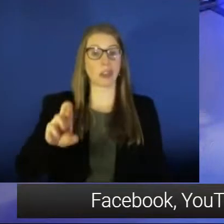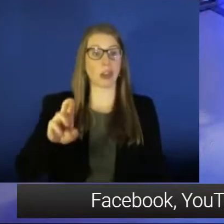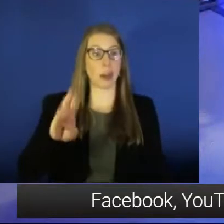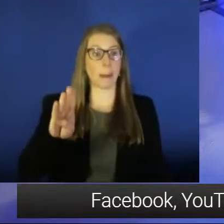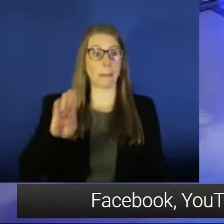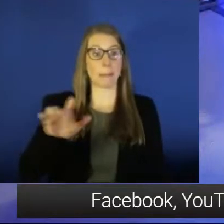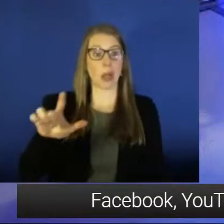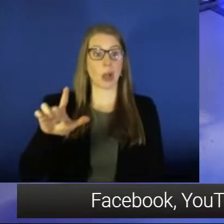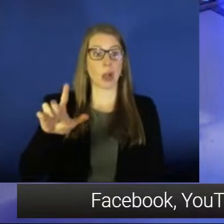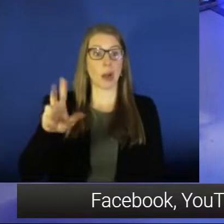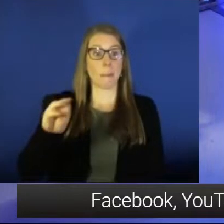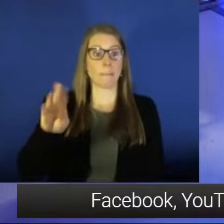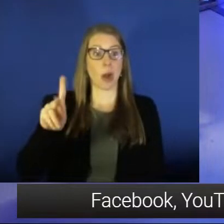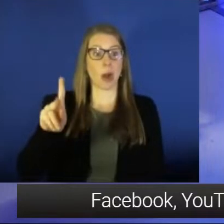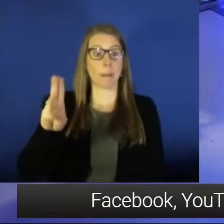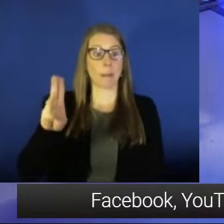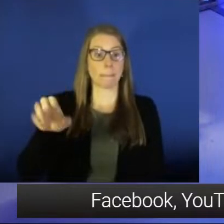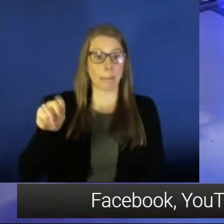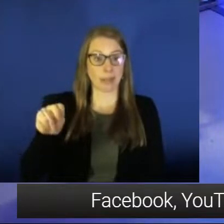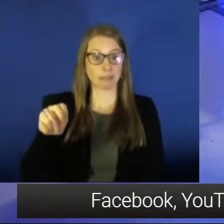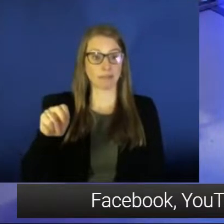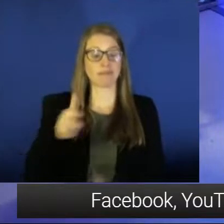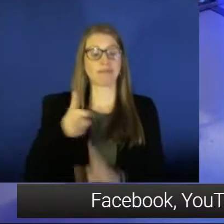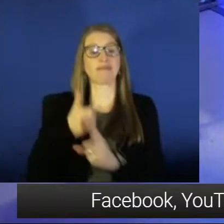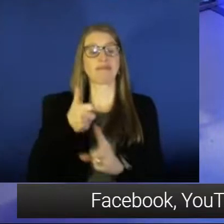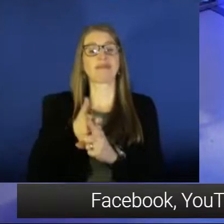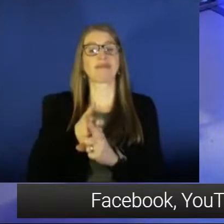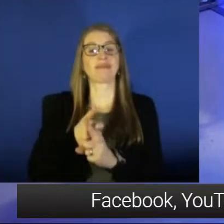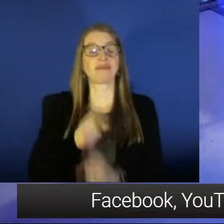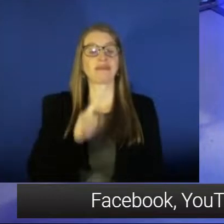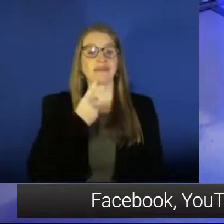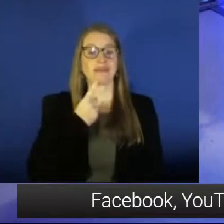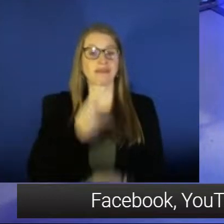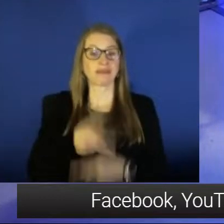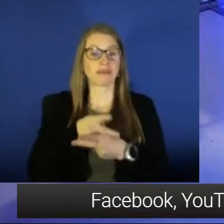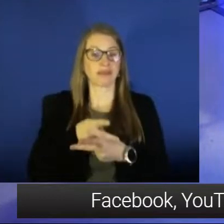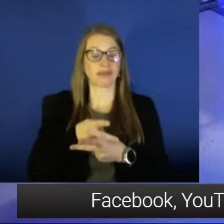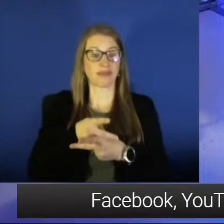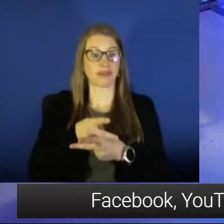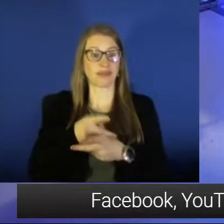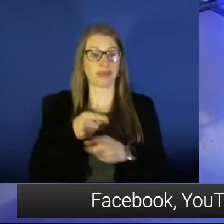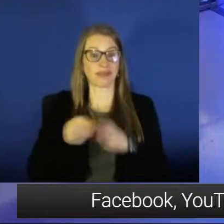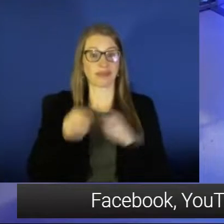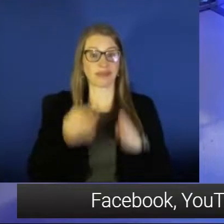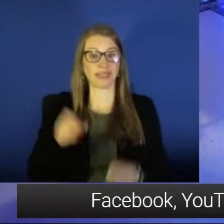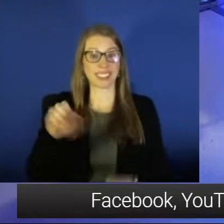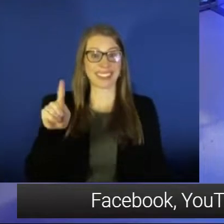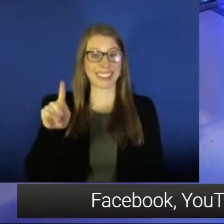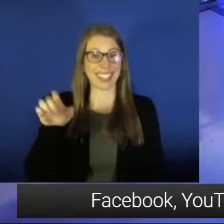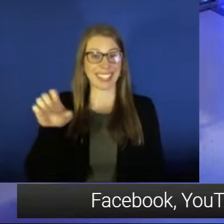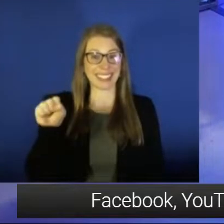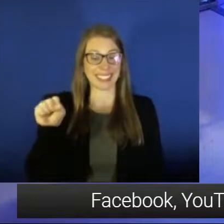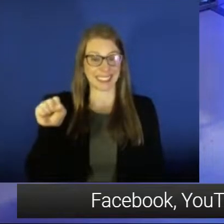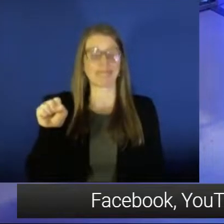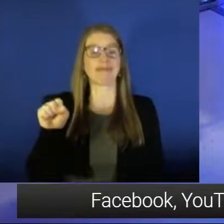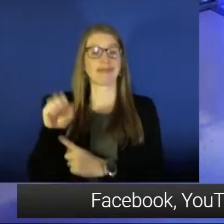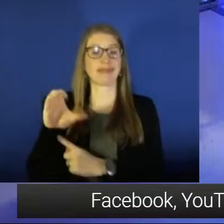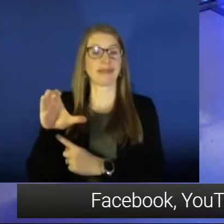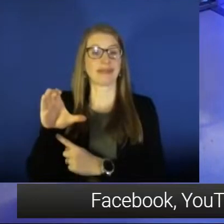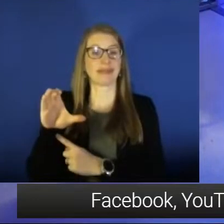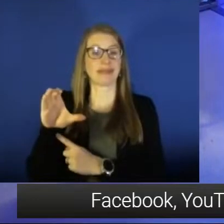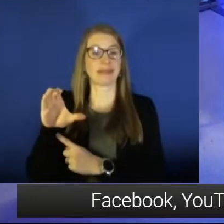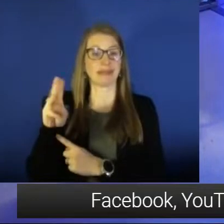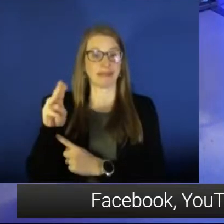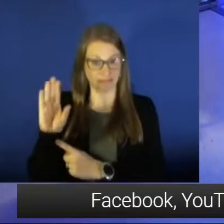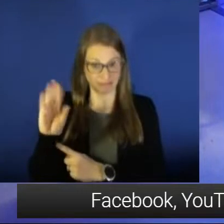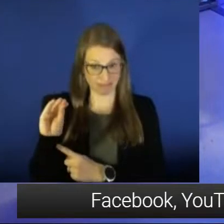He's a pulmonologist and critical care specialist here at the health system, joining us along with Dr. Steve Stites, our chief medical officer, but also a buddy of Dr. Barkman's.